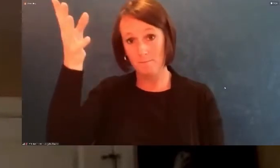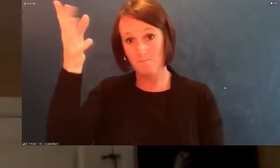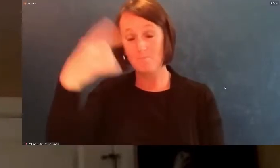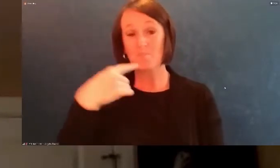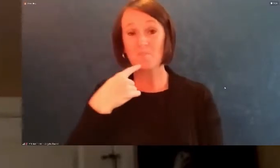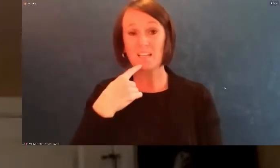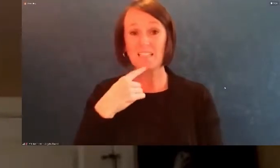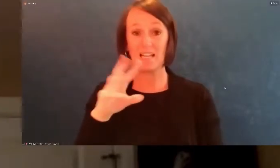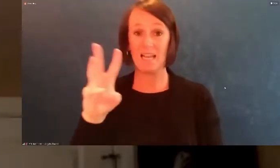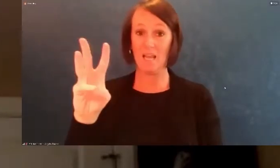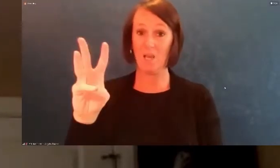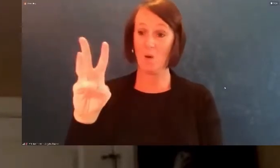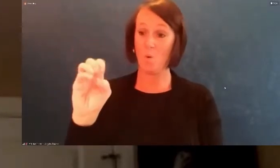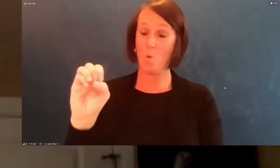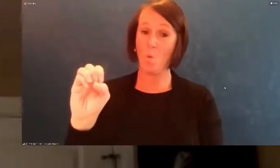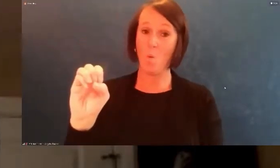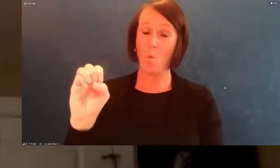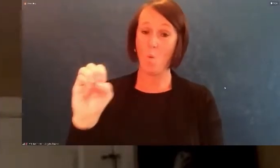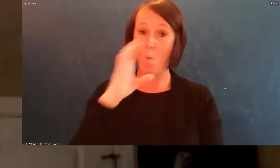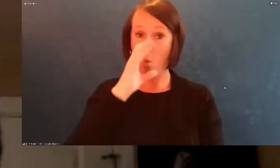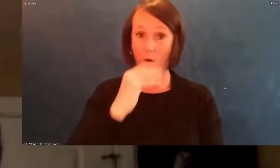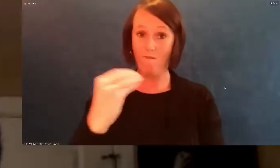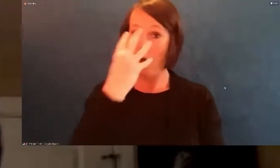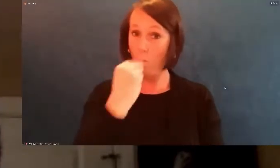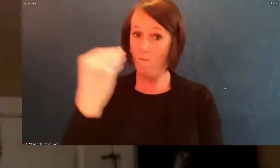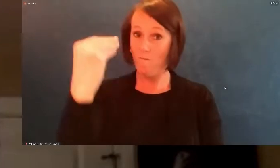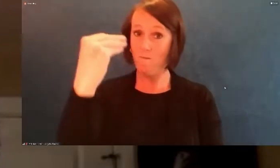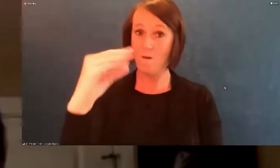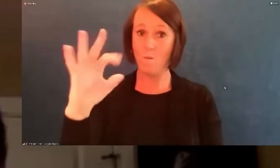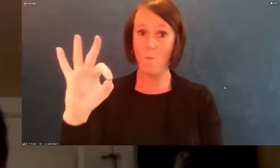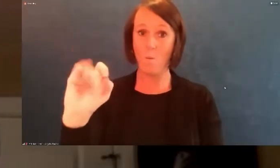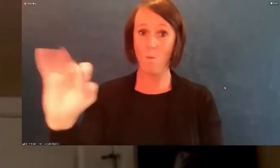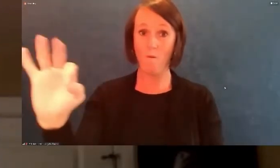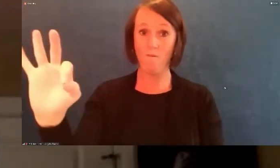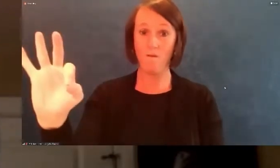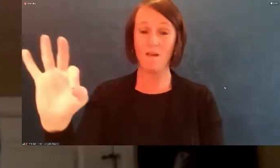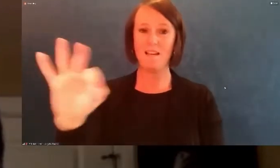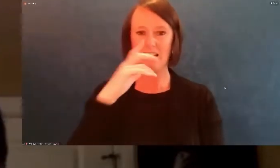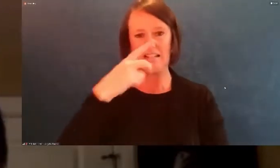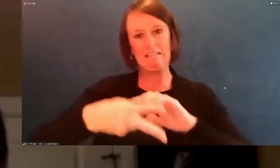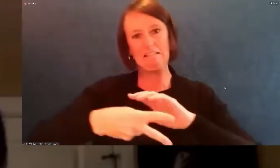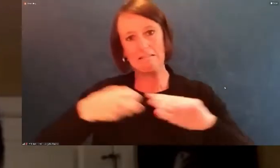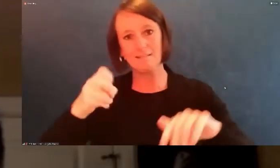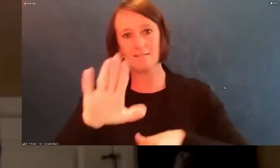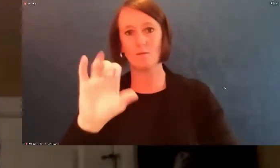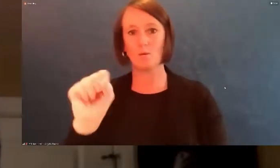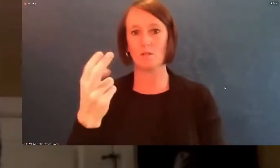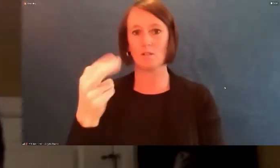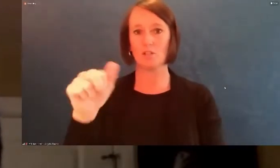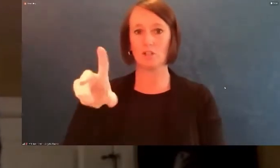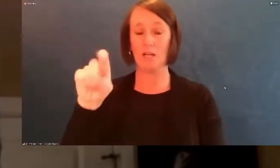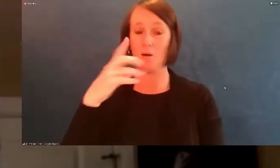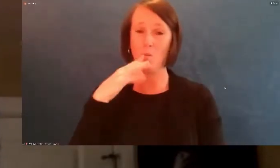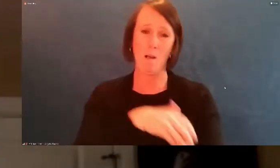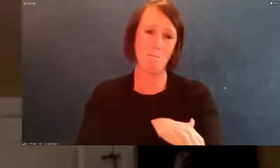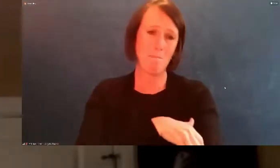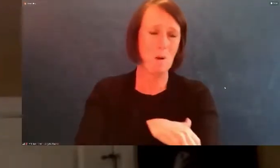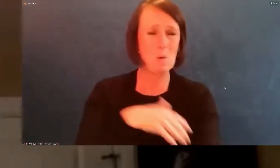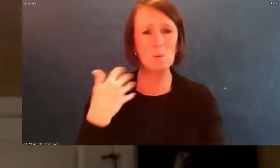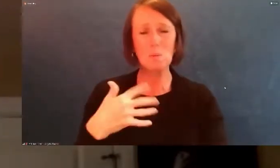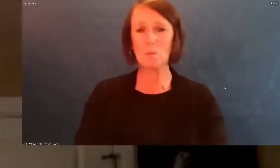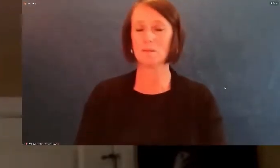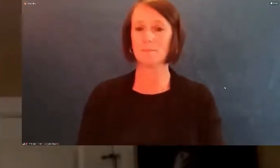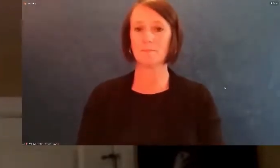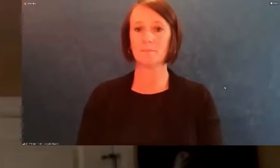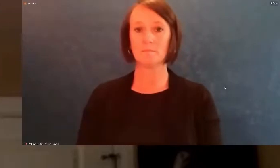shadow. That's how powerful they are. A wolverine can steal your shadow. That's how powerful they are.